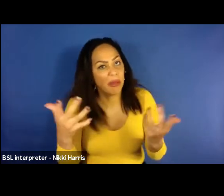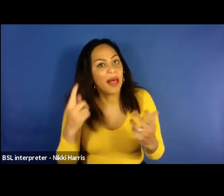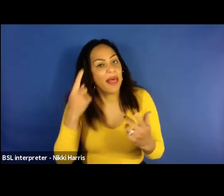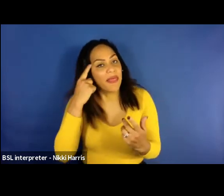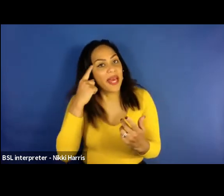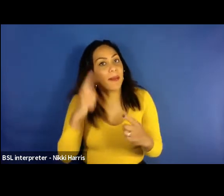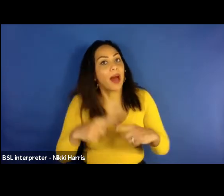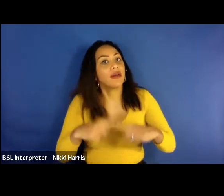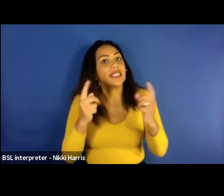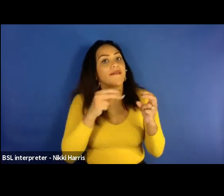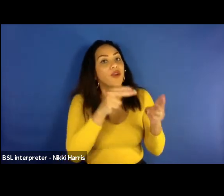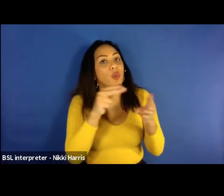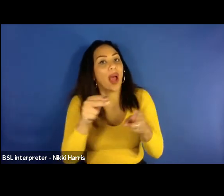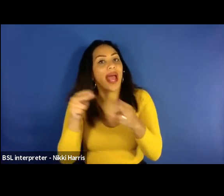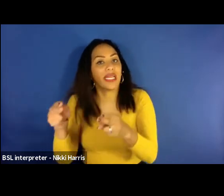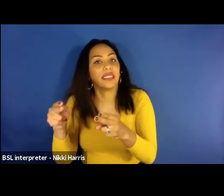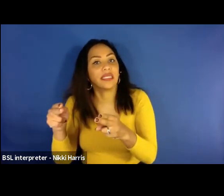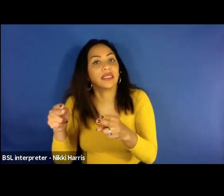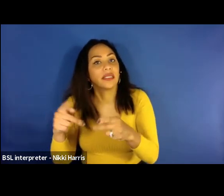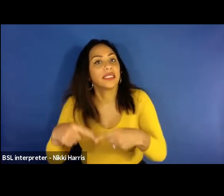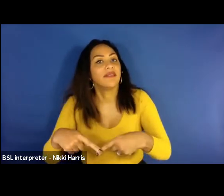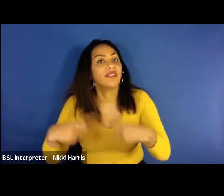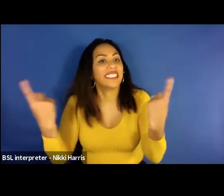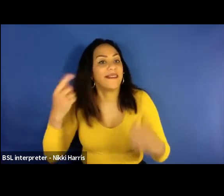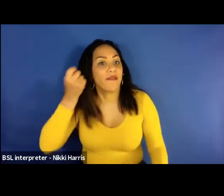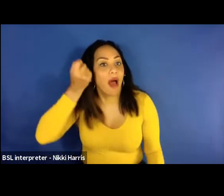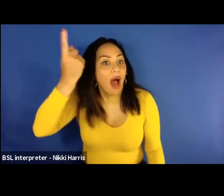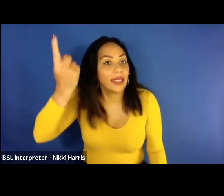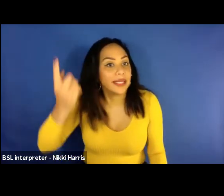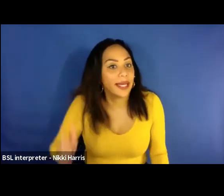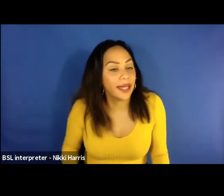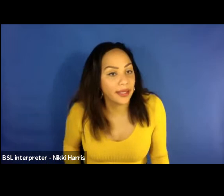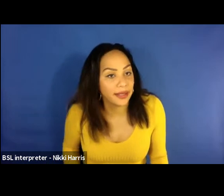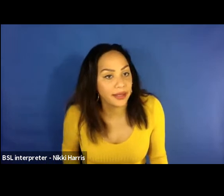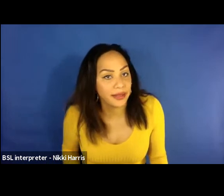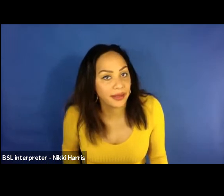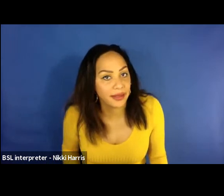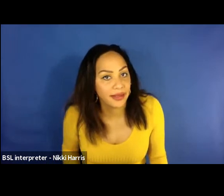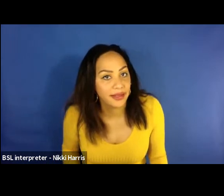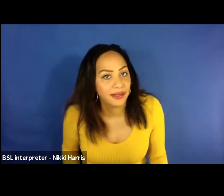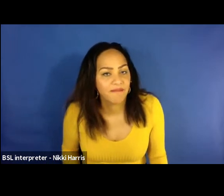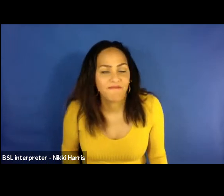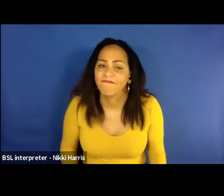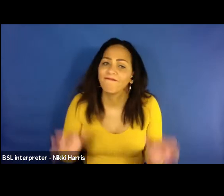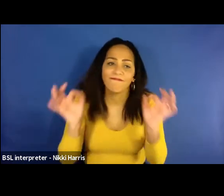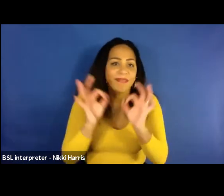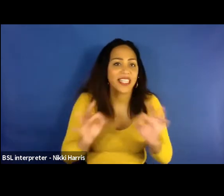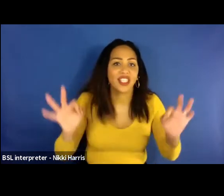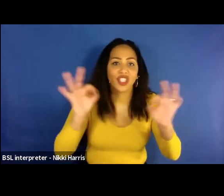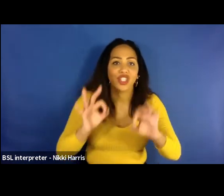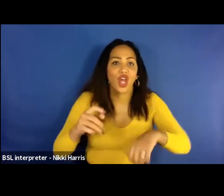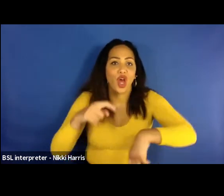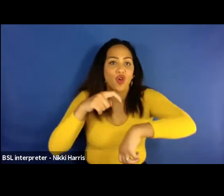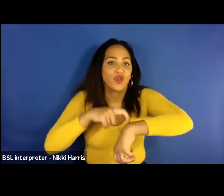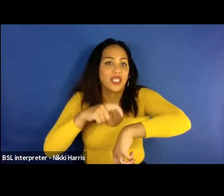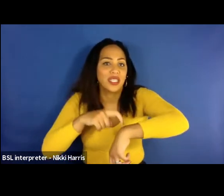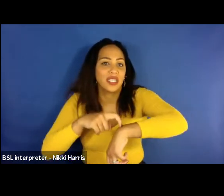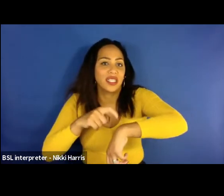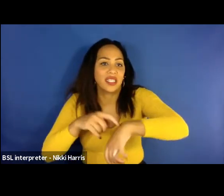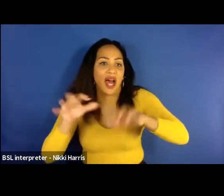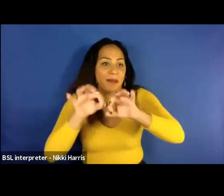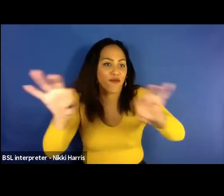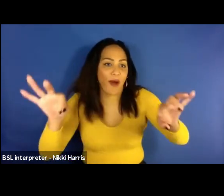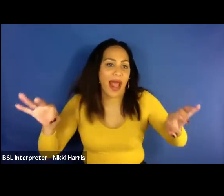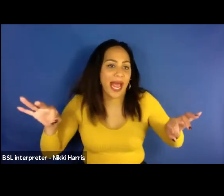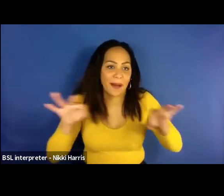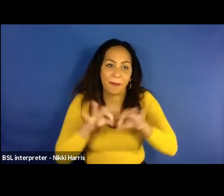provide value outside of your idea. So there's no time frame as to how long it takes to get feedback. That really is down to you and